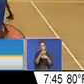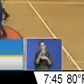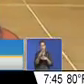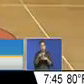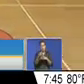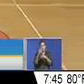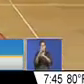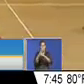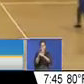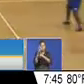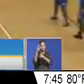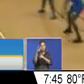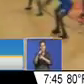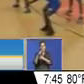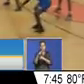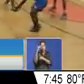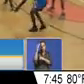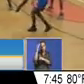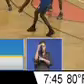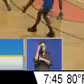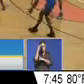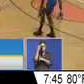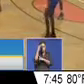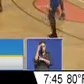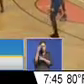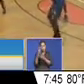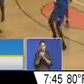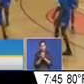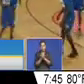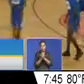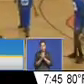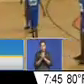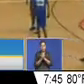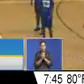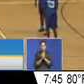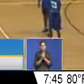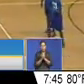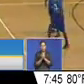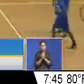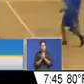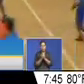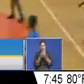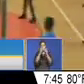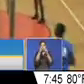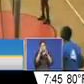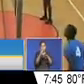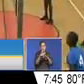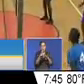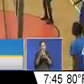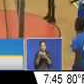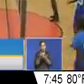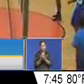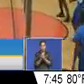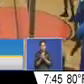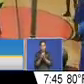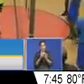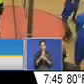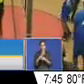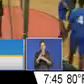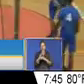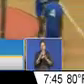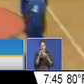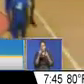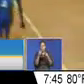defending champions, and they certainly know a bullseye is on their back. Well, the thing about volleyball is it's a ping pong unless you're really playing